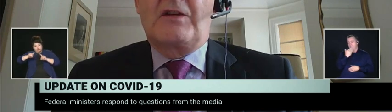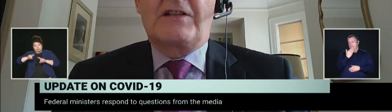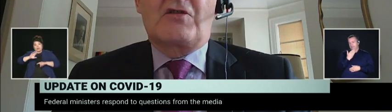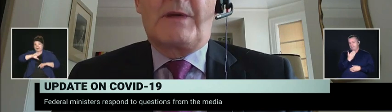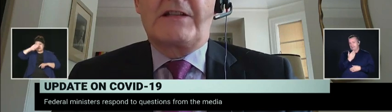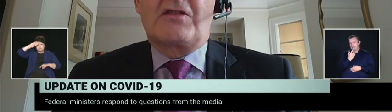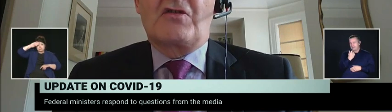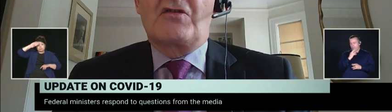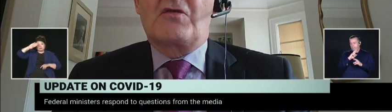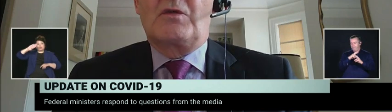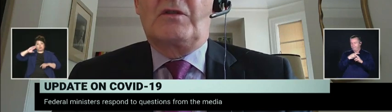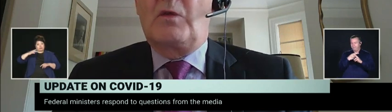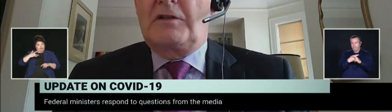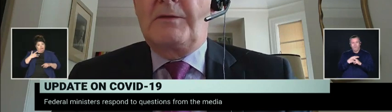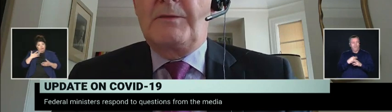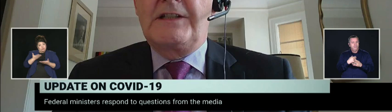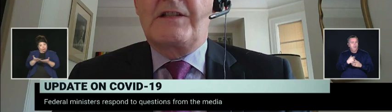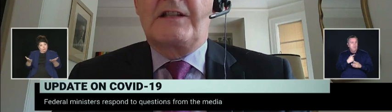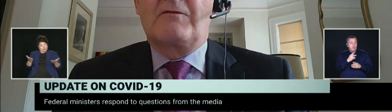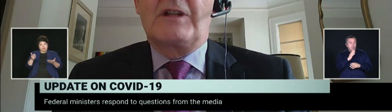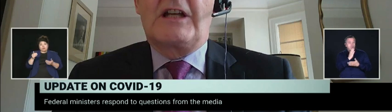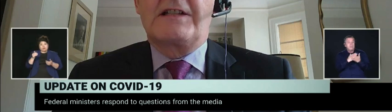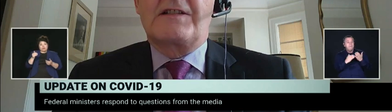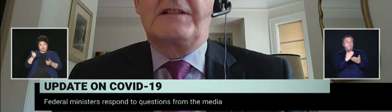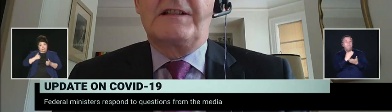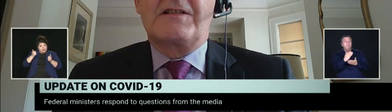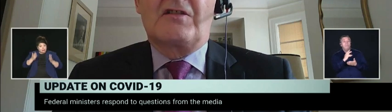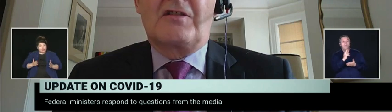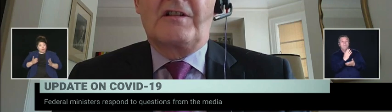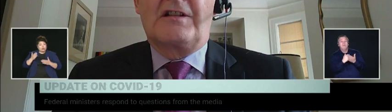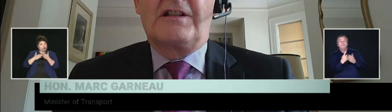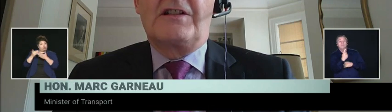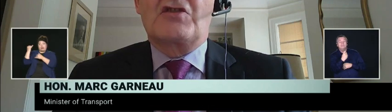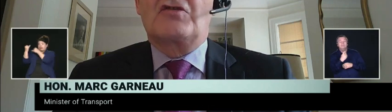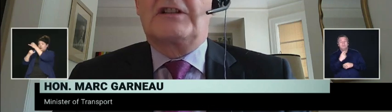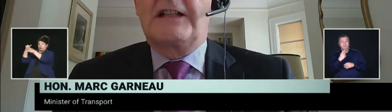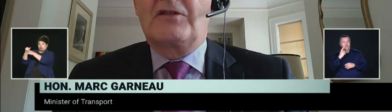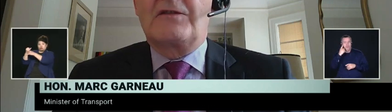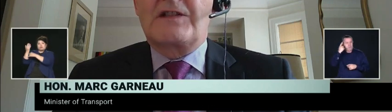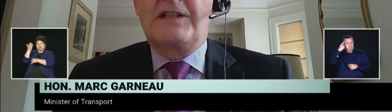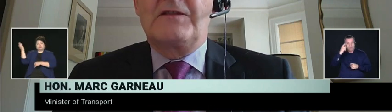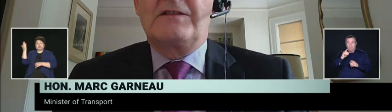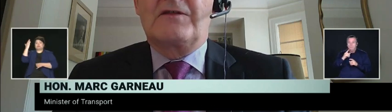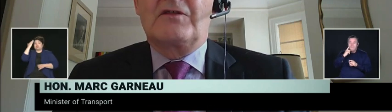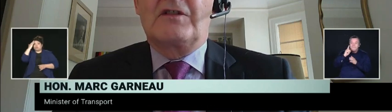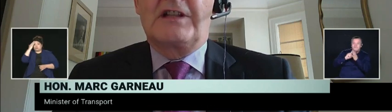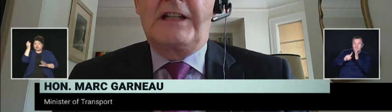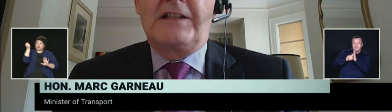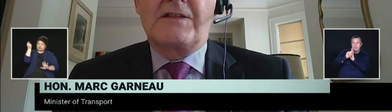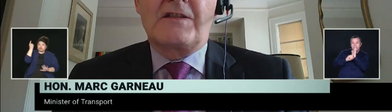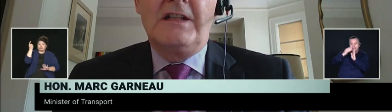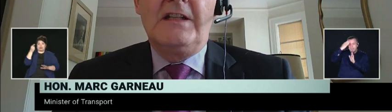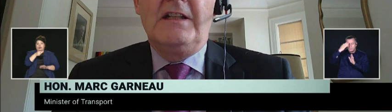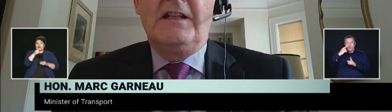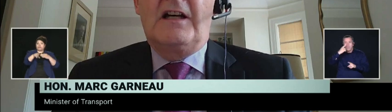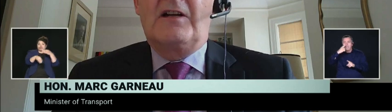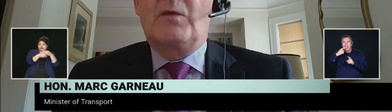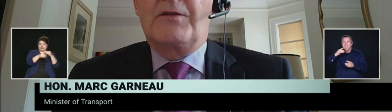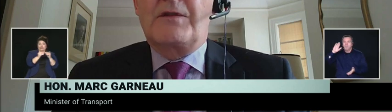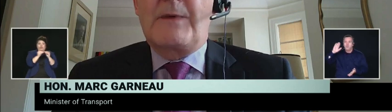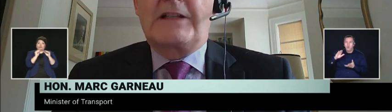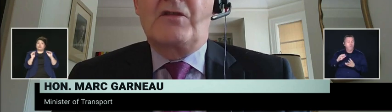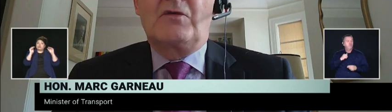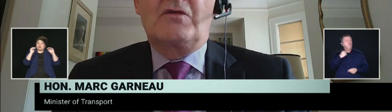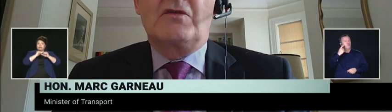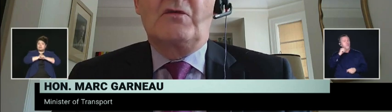and international passengers will welcome these and realize that these are an additional layer of safety for Canadians.